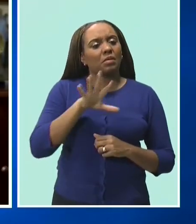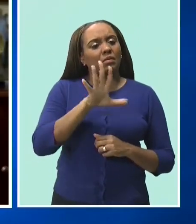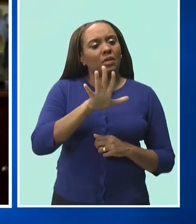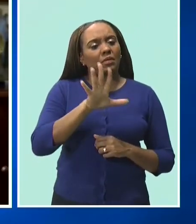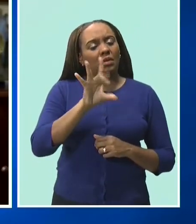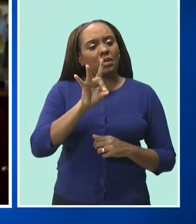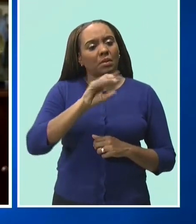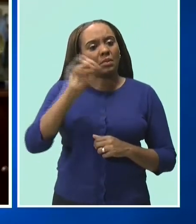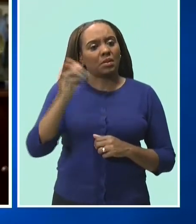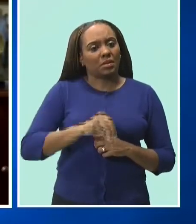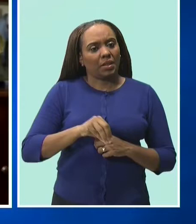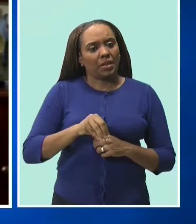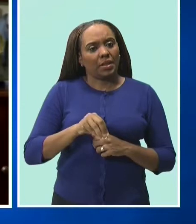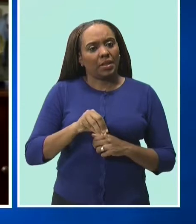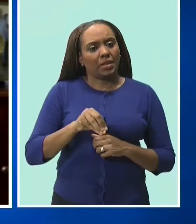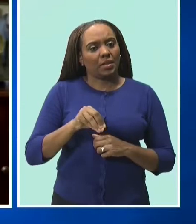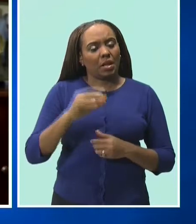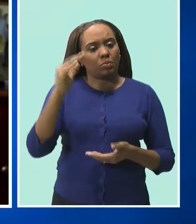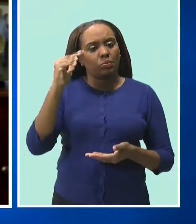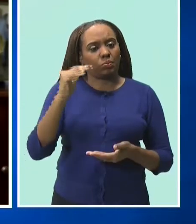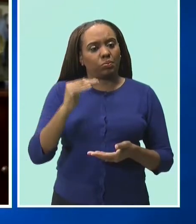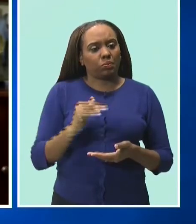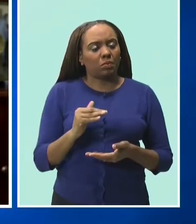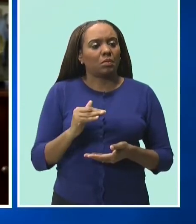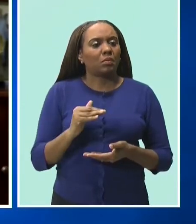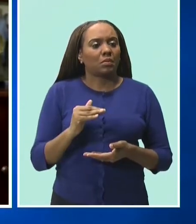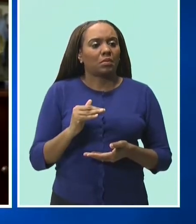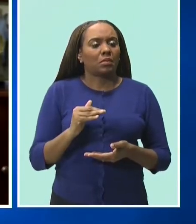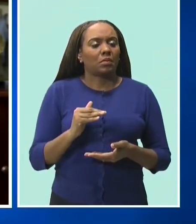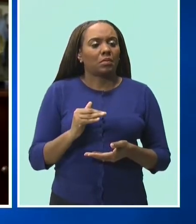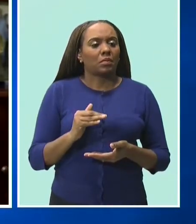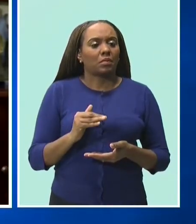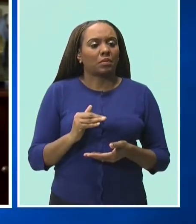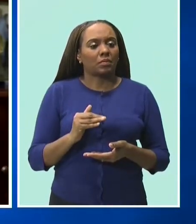58% in our revenues. We have to be looking at